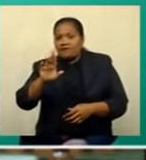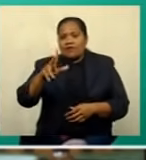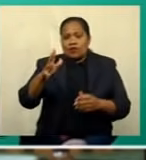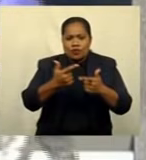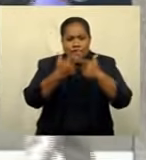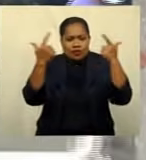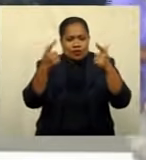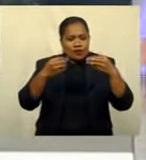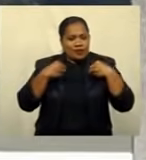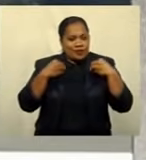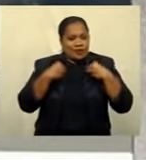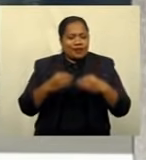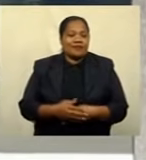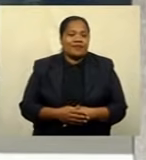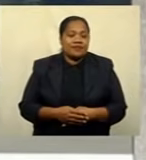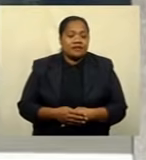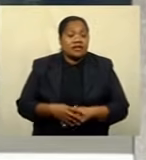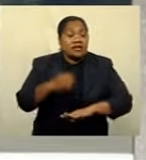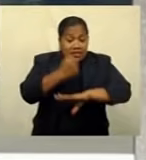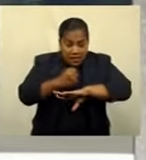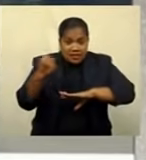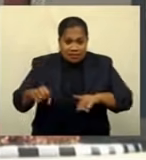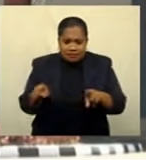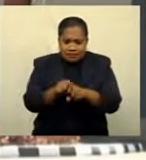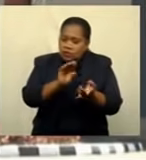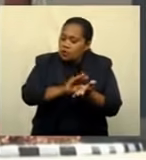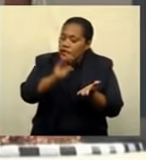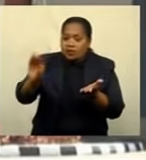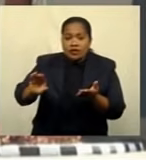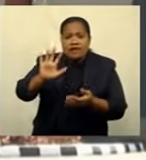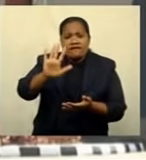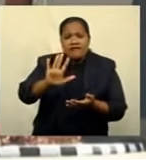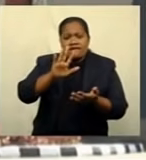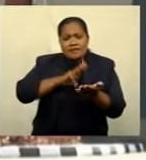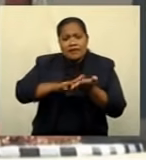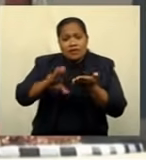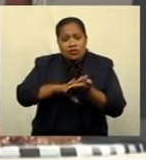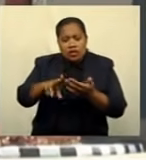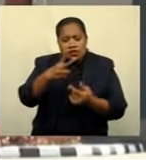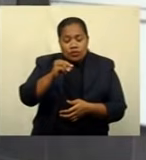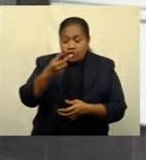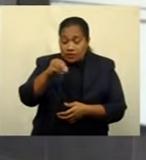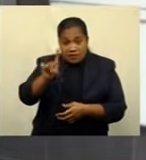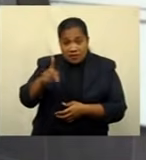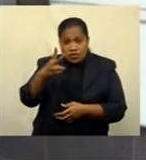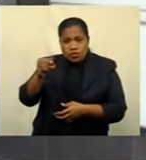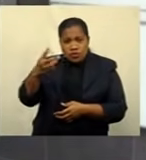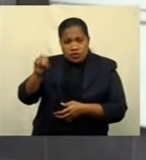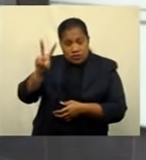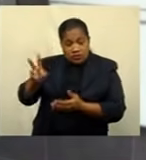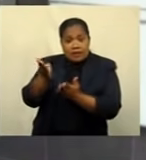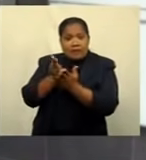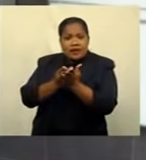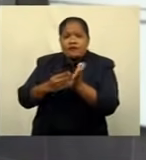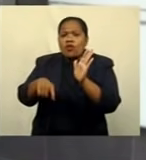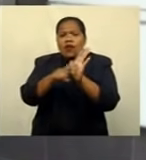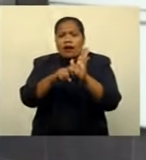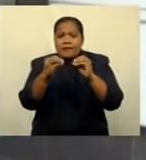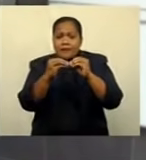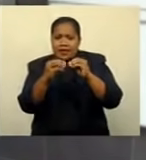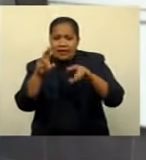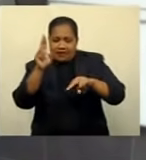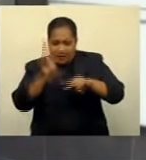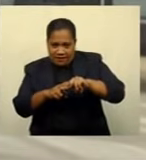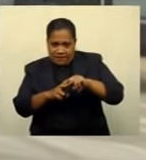businesses. The government has also allocated $5 million in the 2021-2022 budget for RBF to manage the